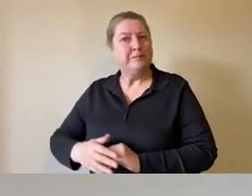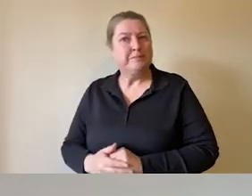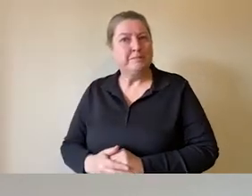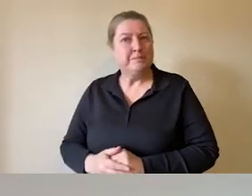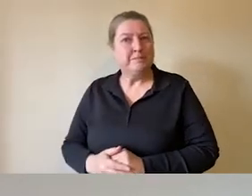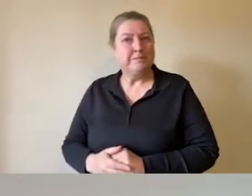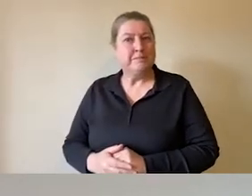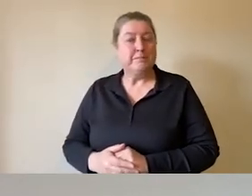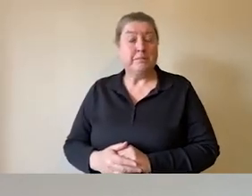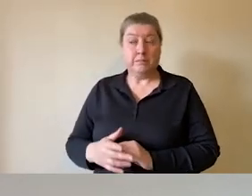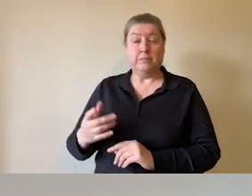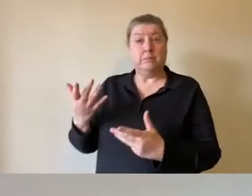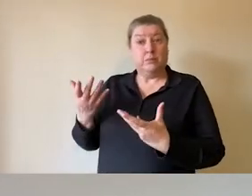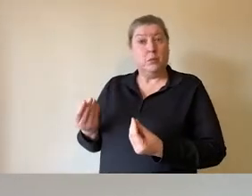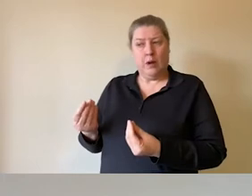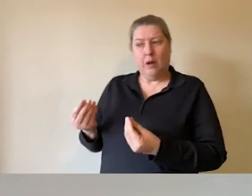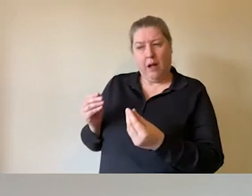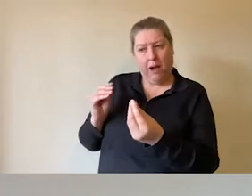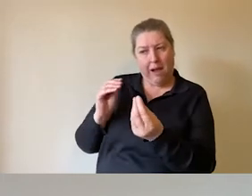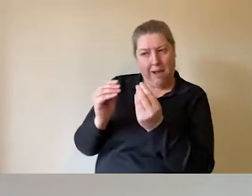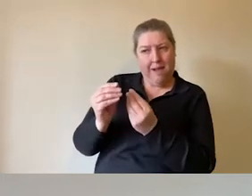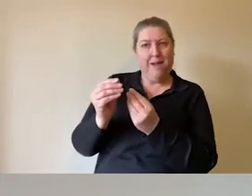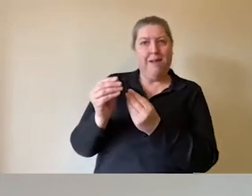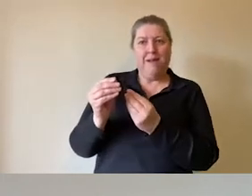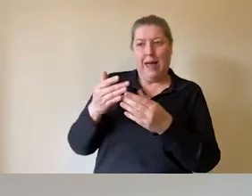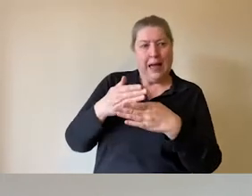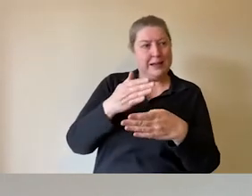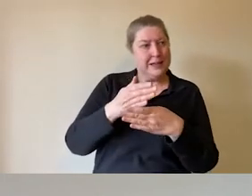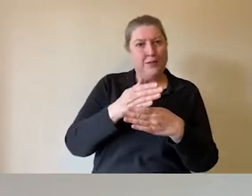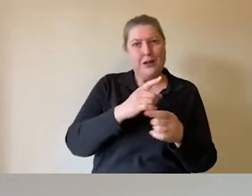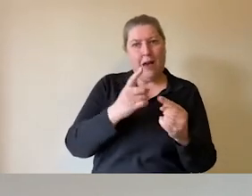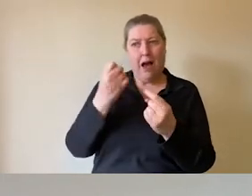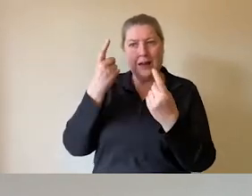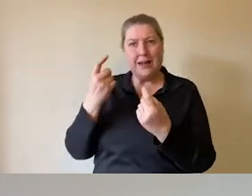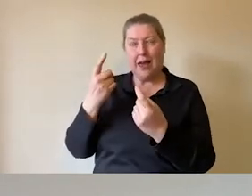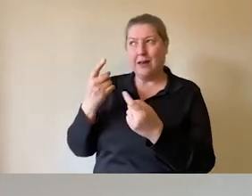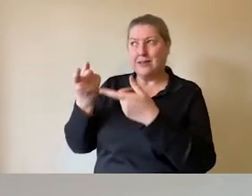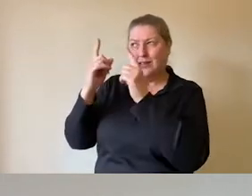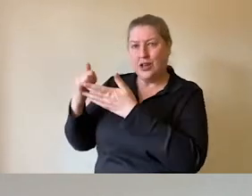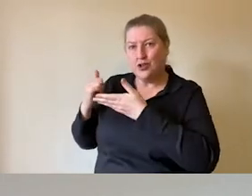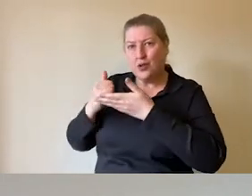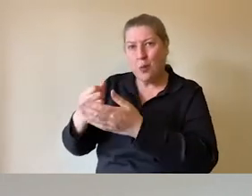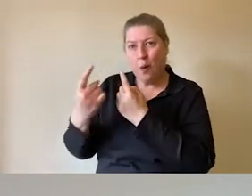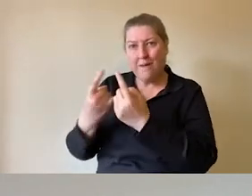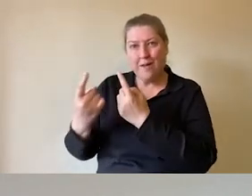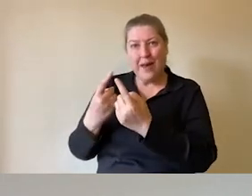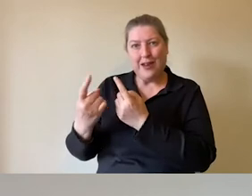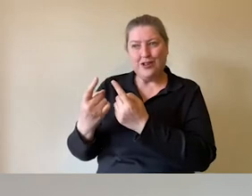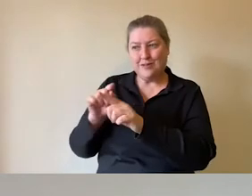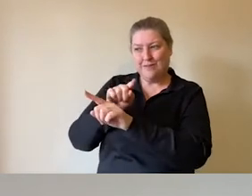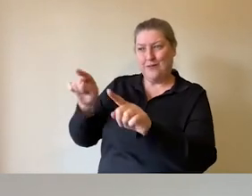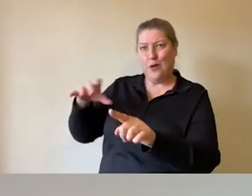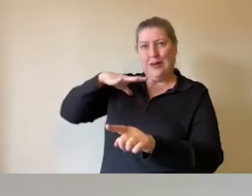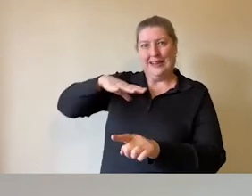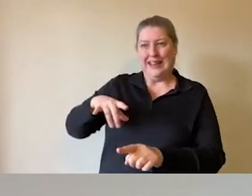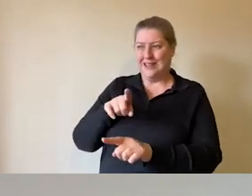We were able to tailor the activity suggestions and the teacher support information to the needs of